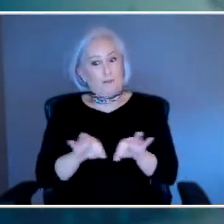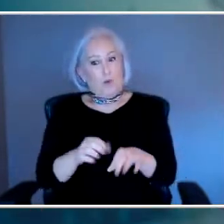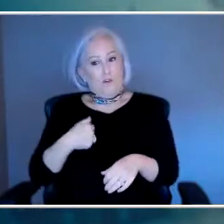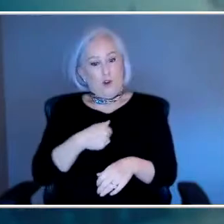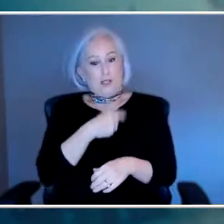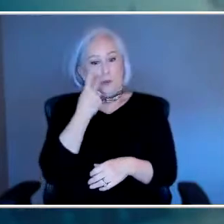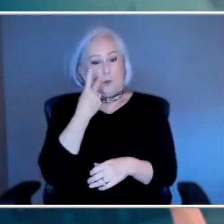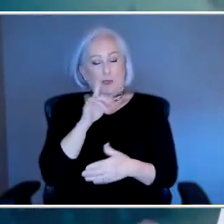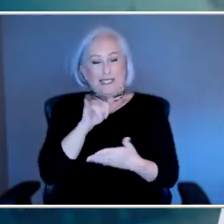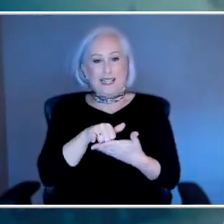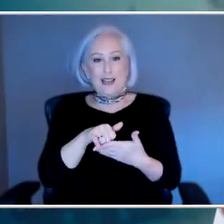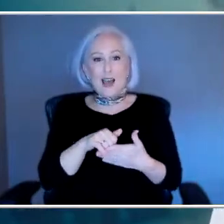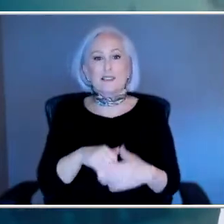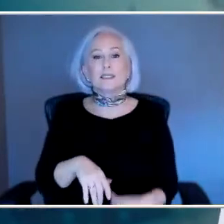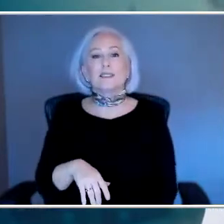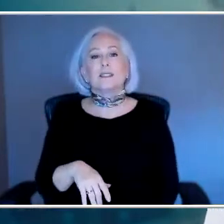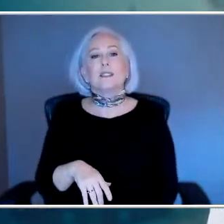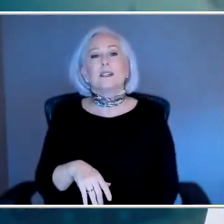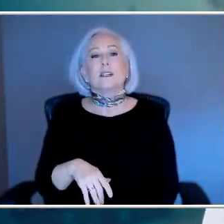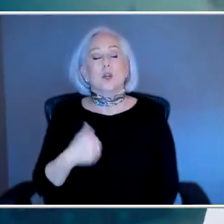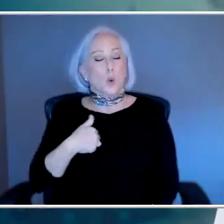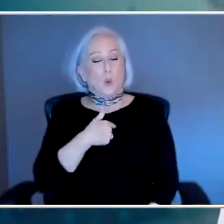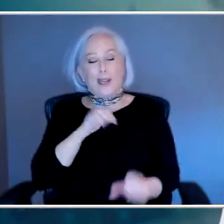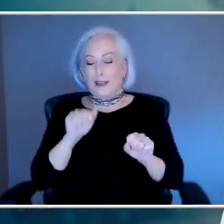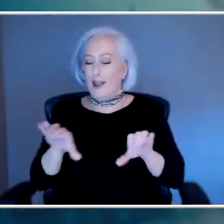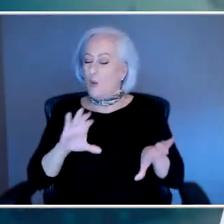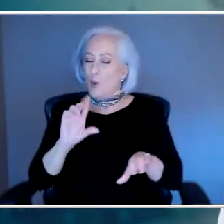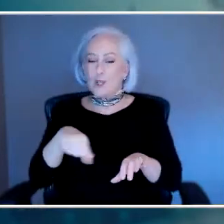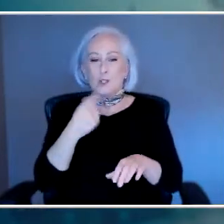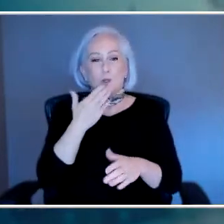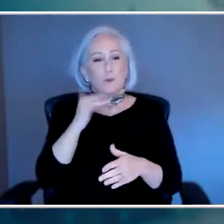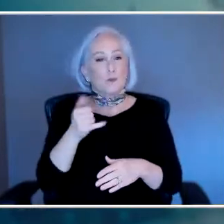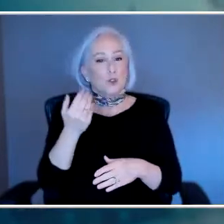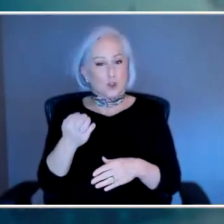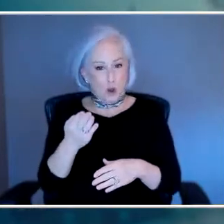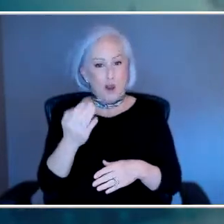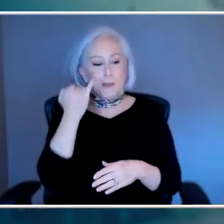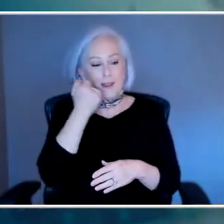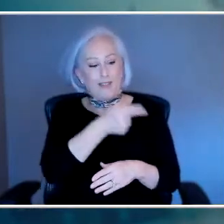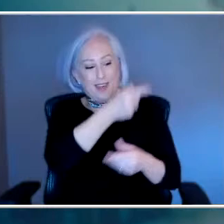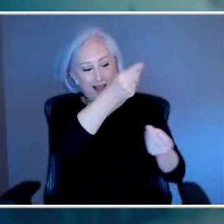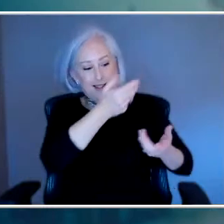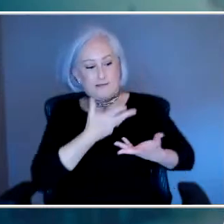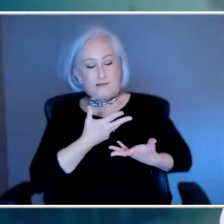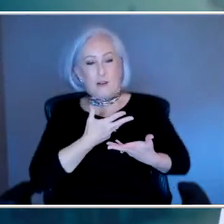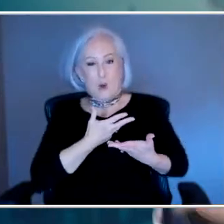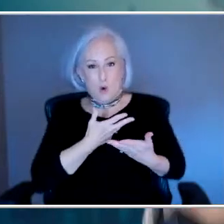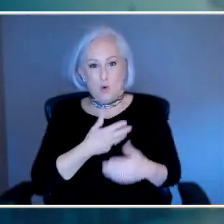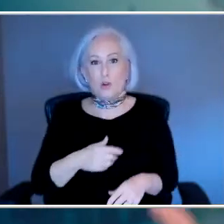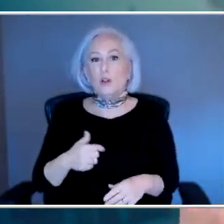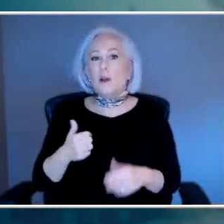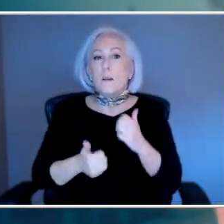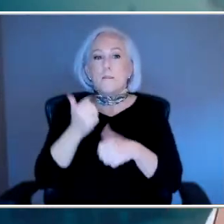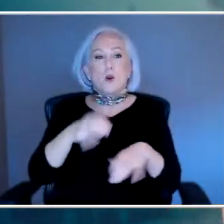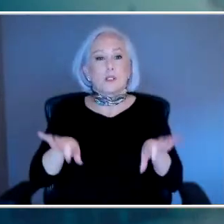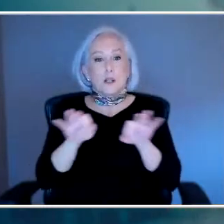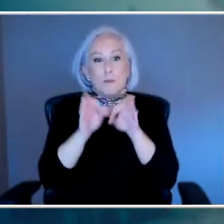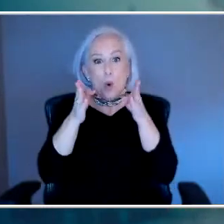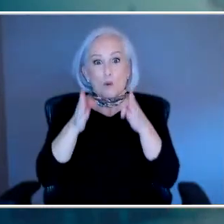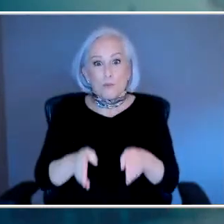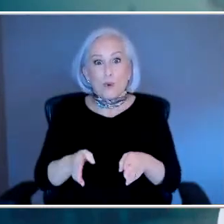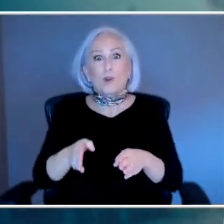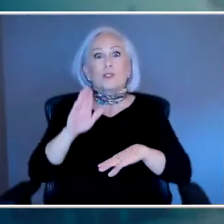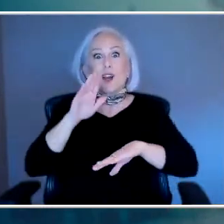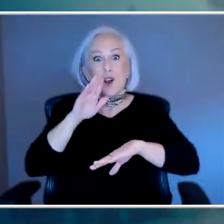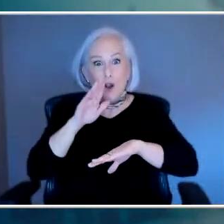told this to you, that the most important doctor on your team, it's not Dr. Wagner, it's not me, it is the one doctor you